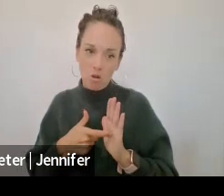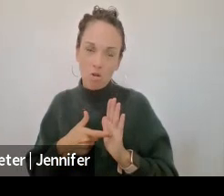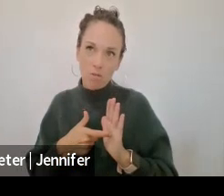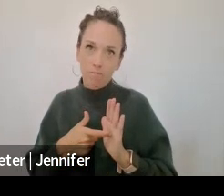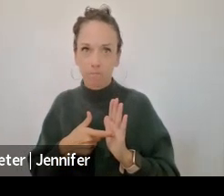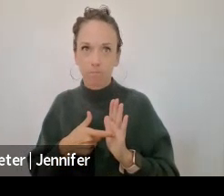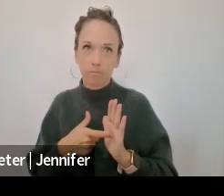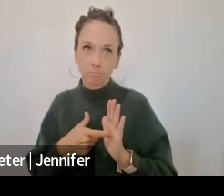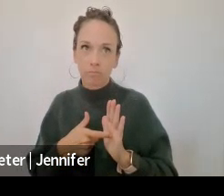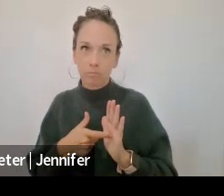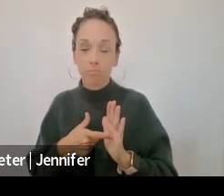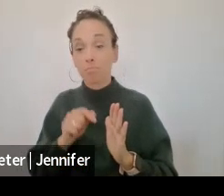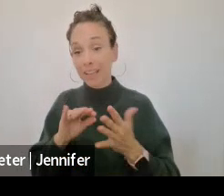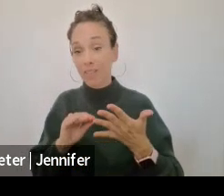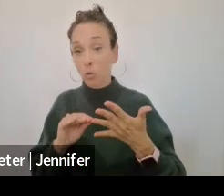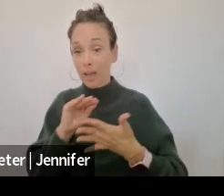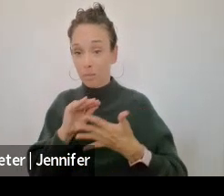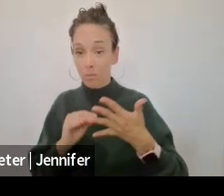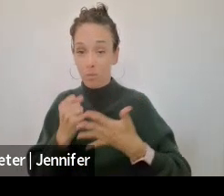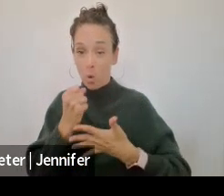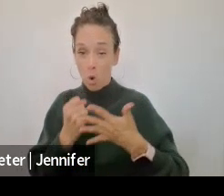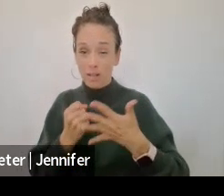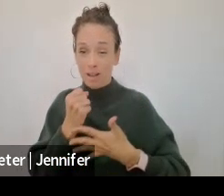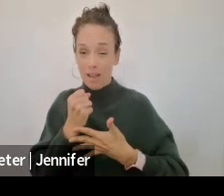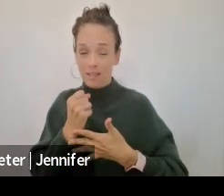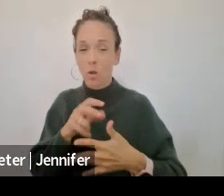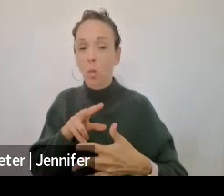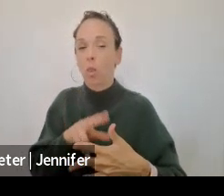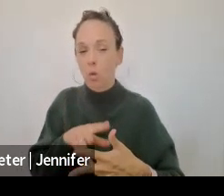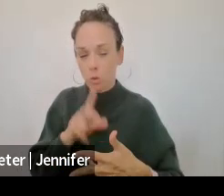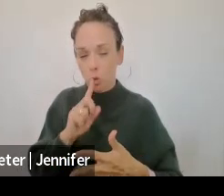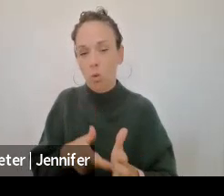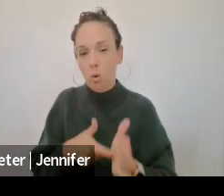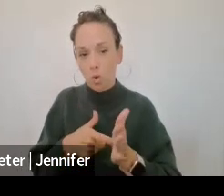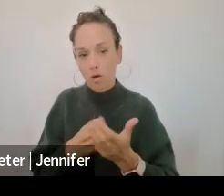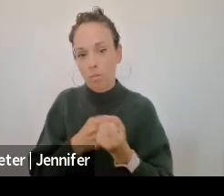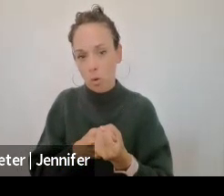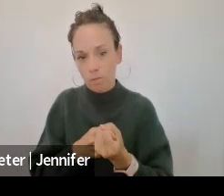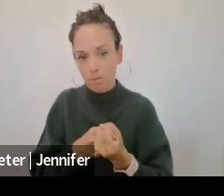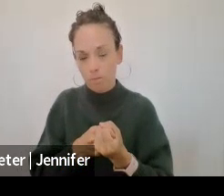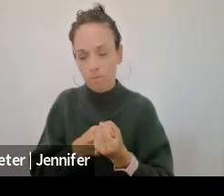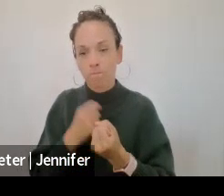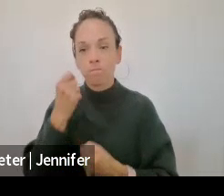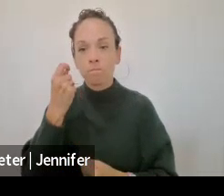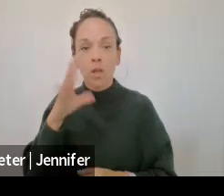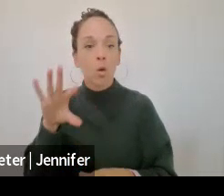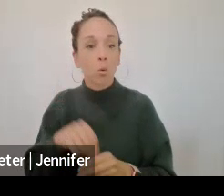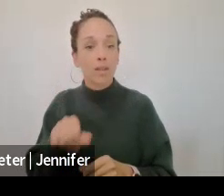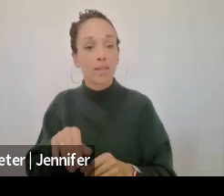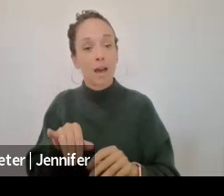if we prioritize, requires support. And within the report, it